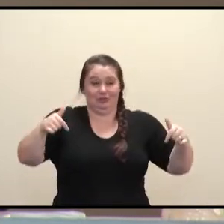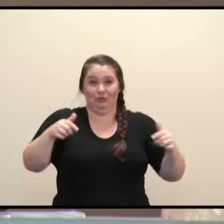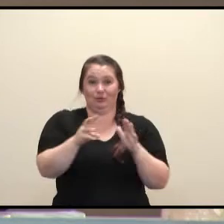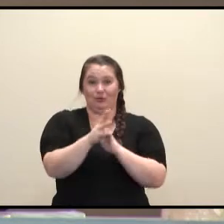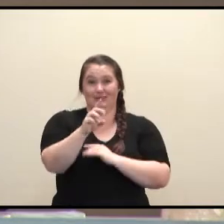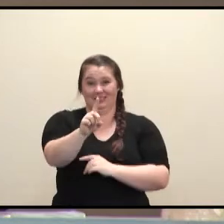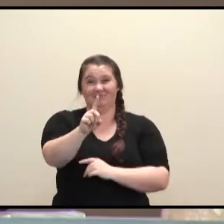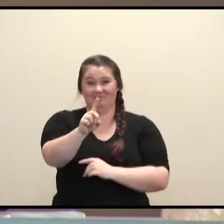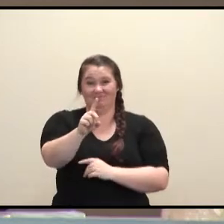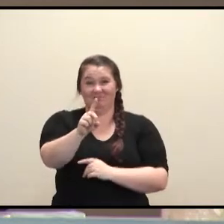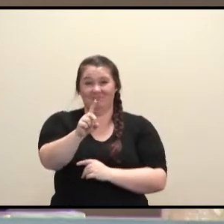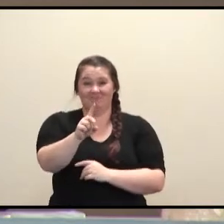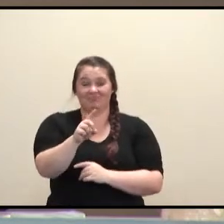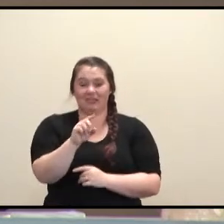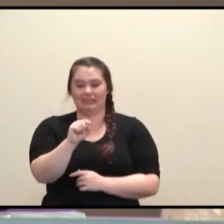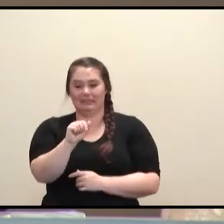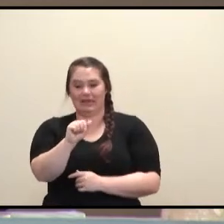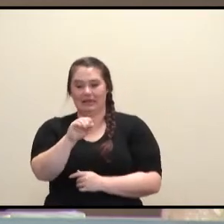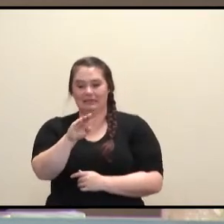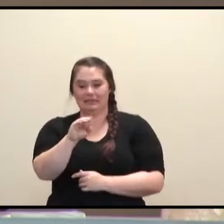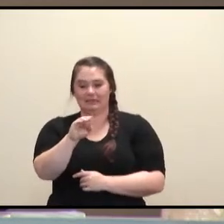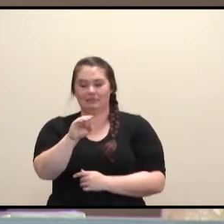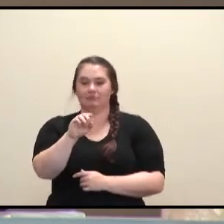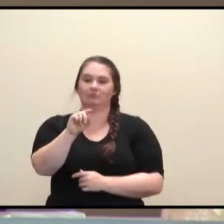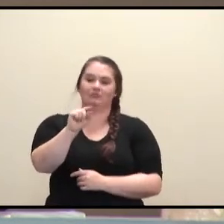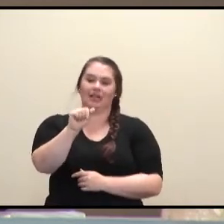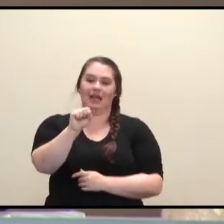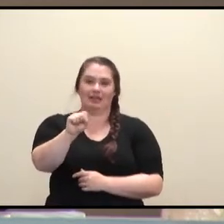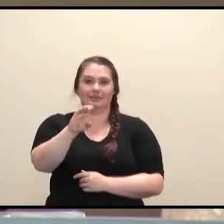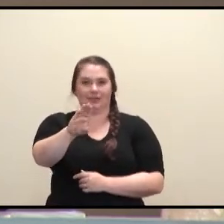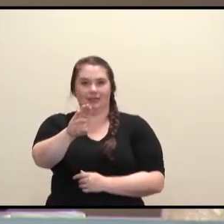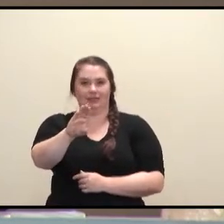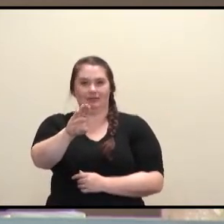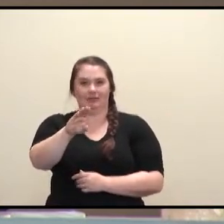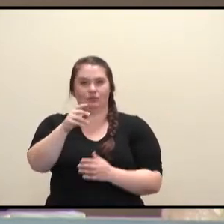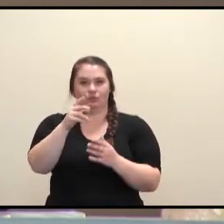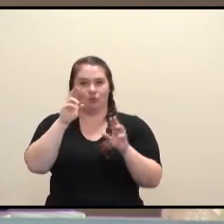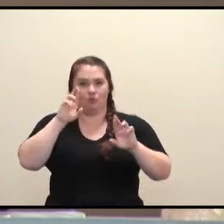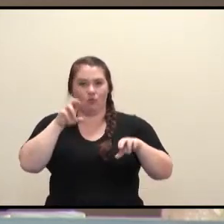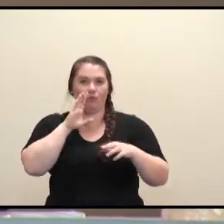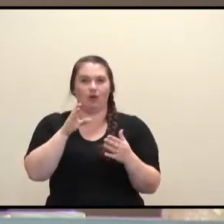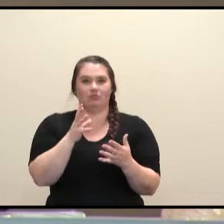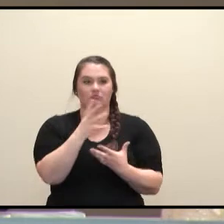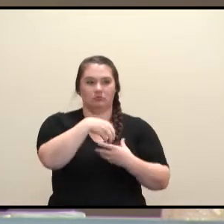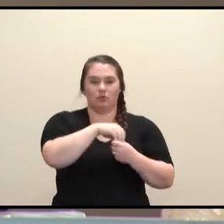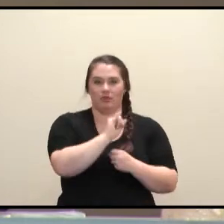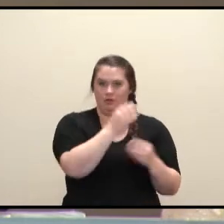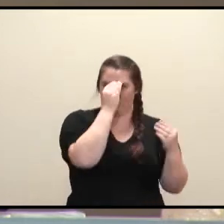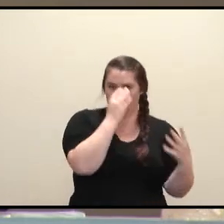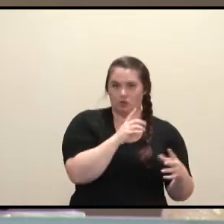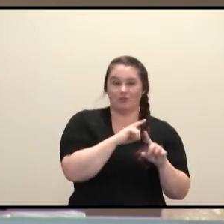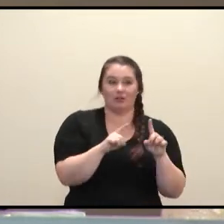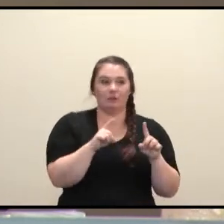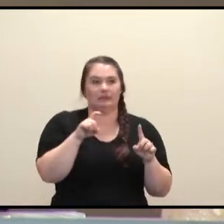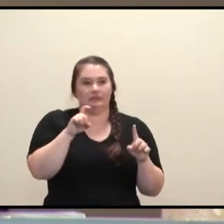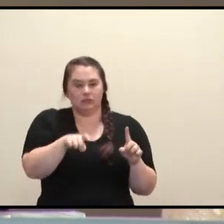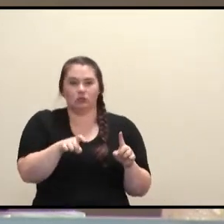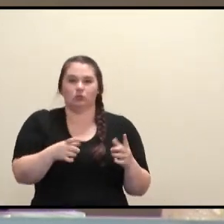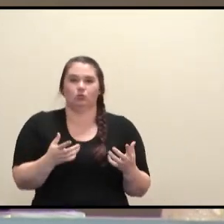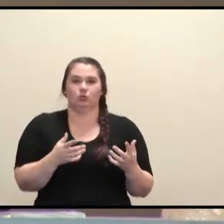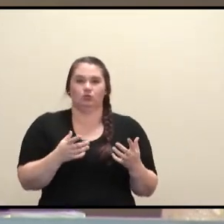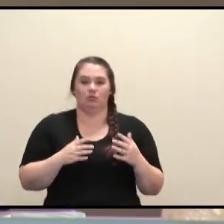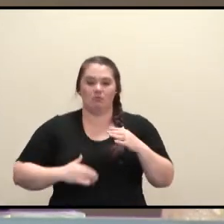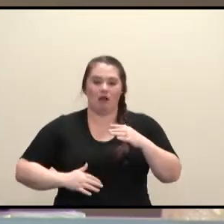this evening in the TASB's report that Ms. Barton will do. But we need to build capacity in our